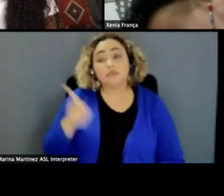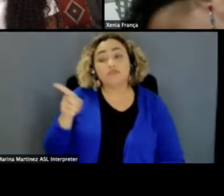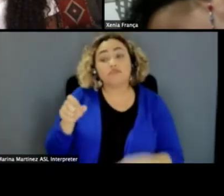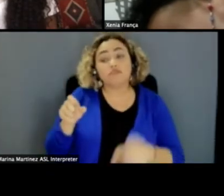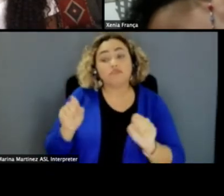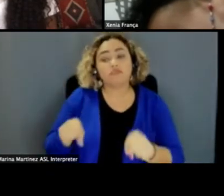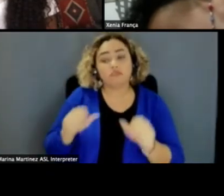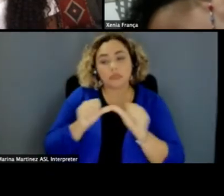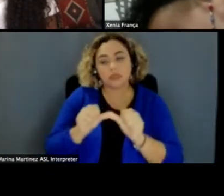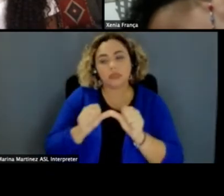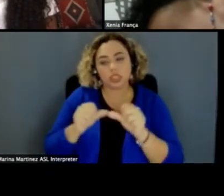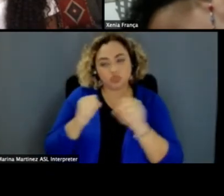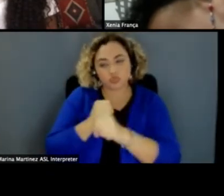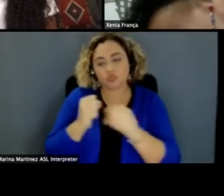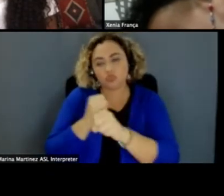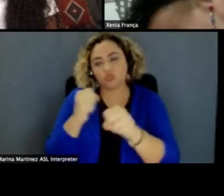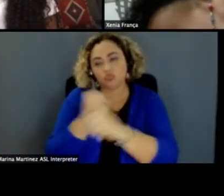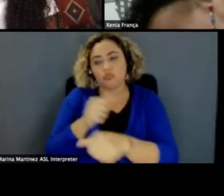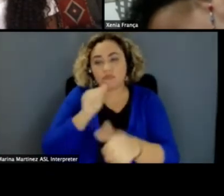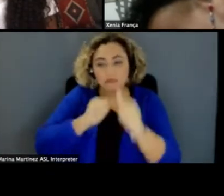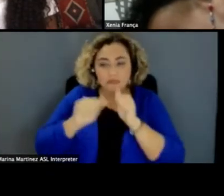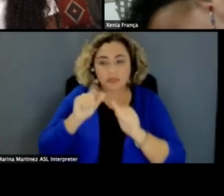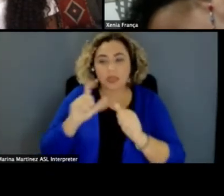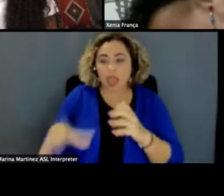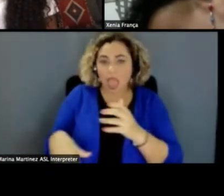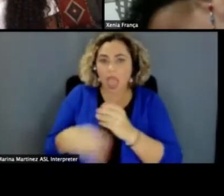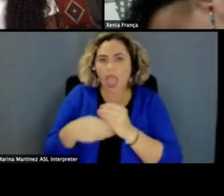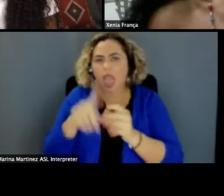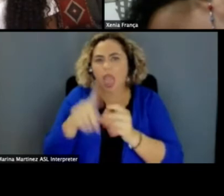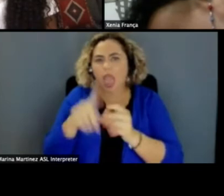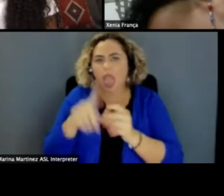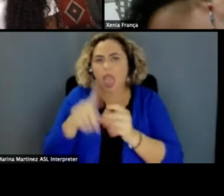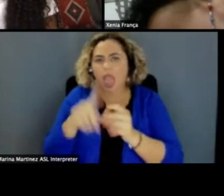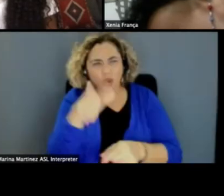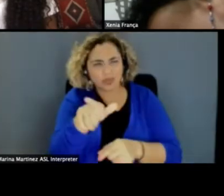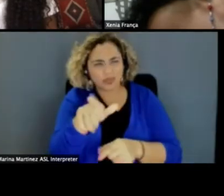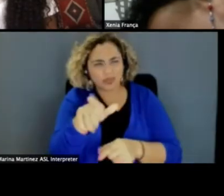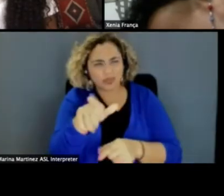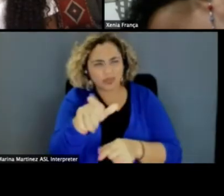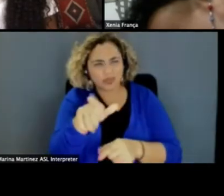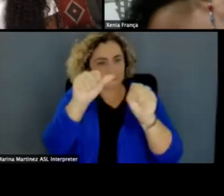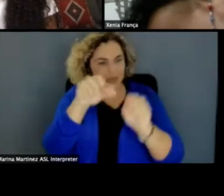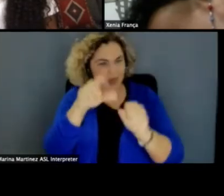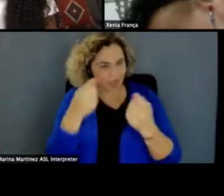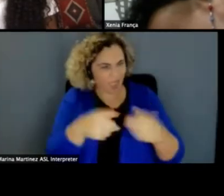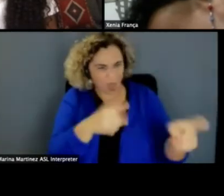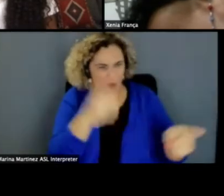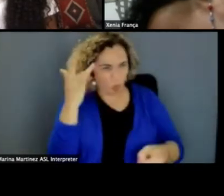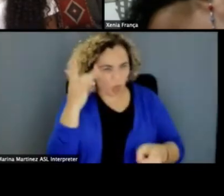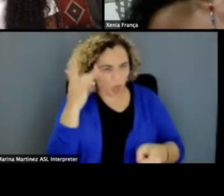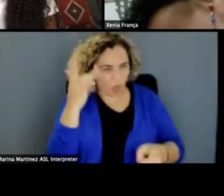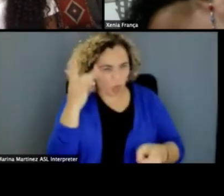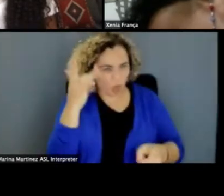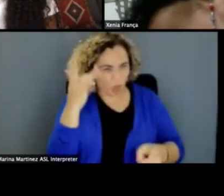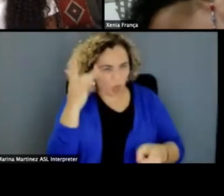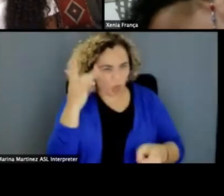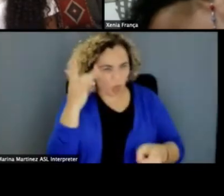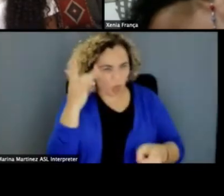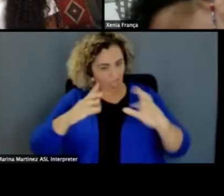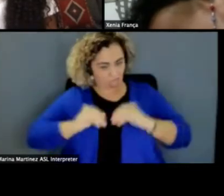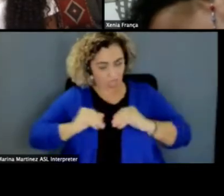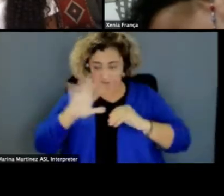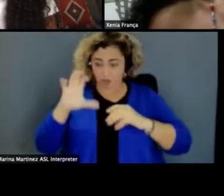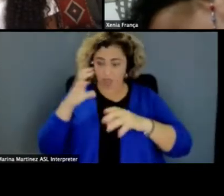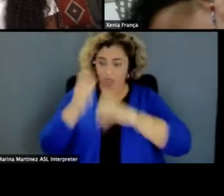continue this struggle, and she's able to ask the audience why these cultural appropriation practices are happening and why these still happen 500 years